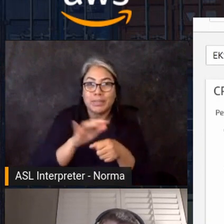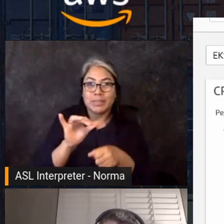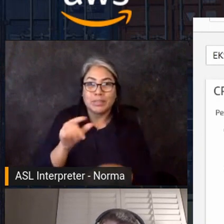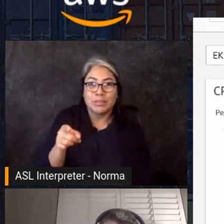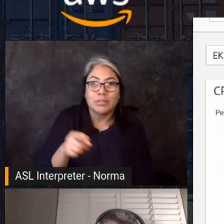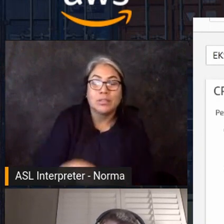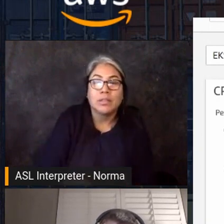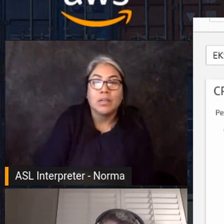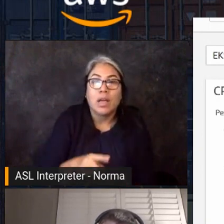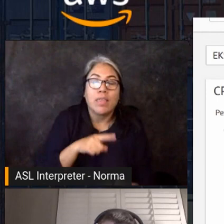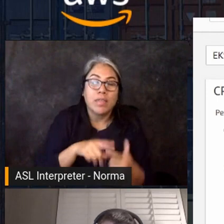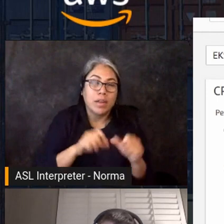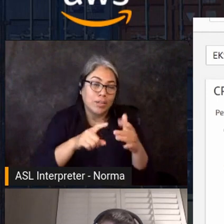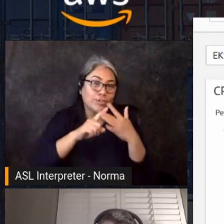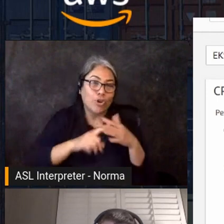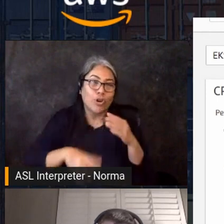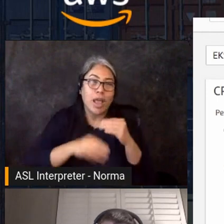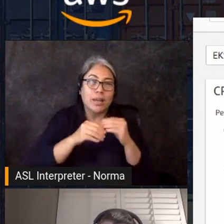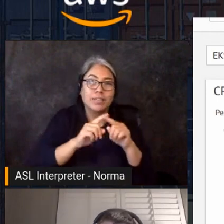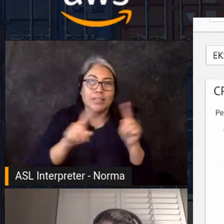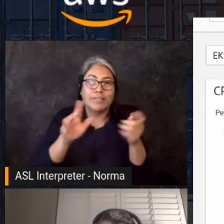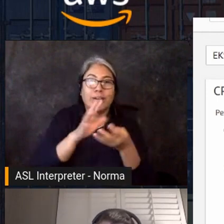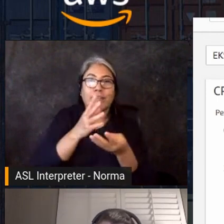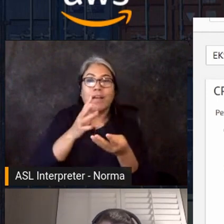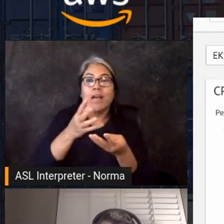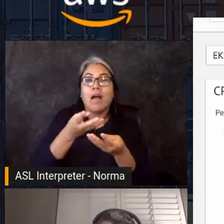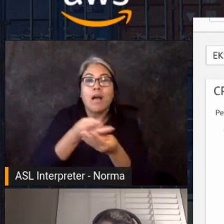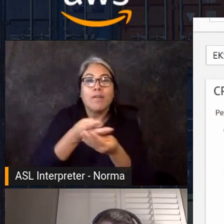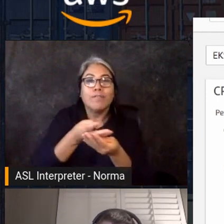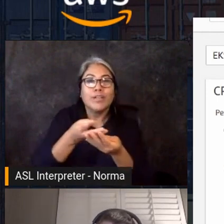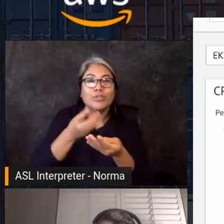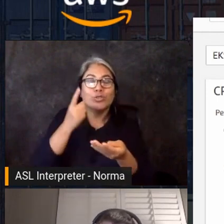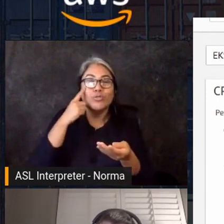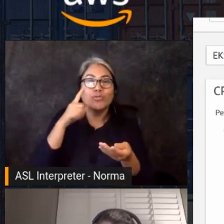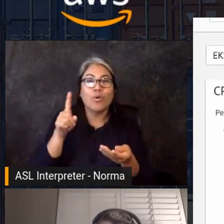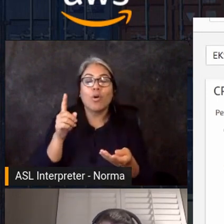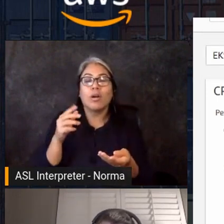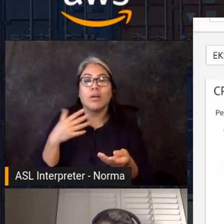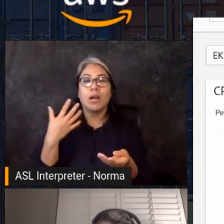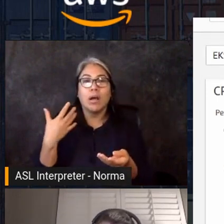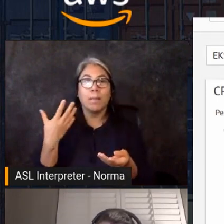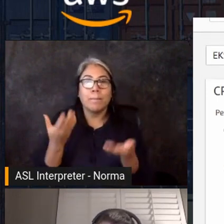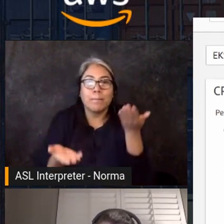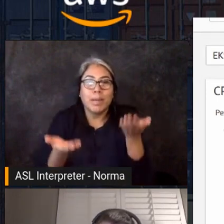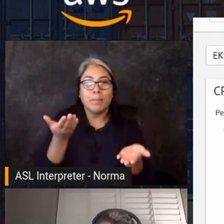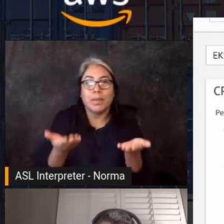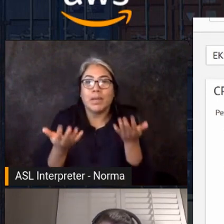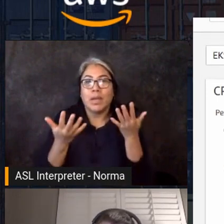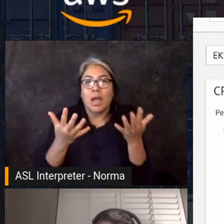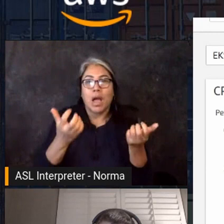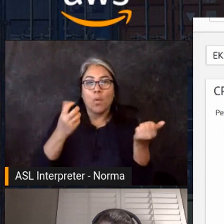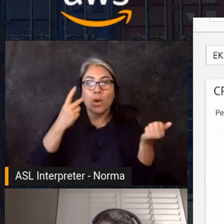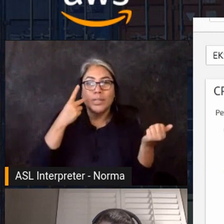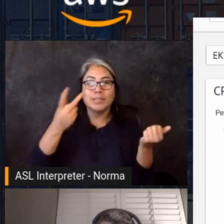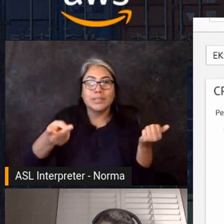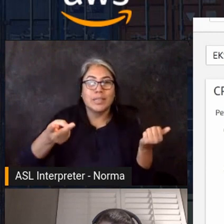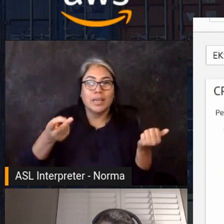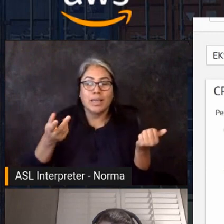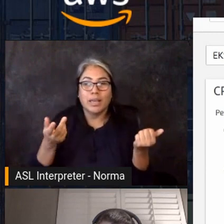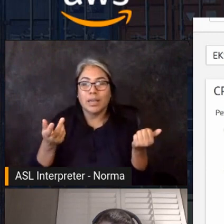And then I can start adding different filters for maybe I want to see,